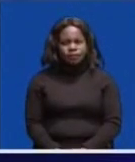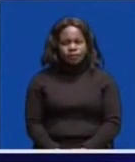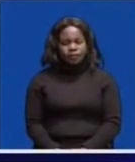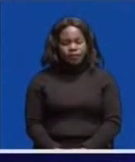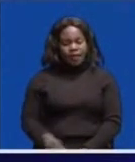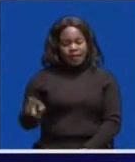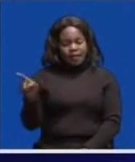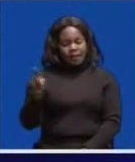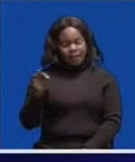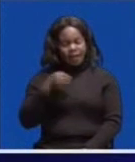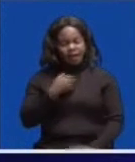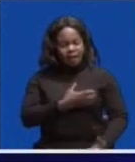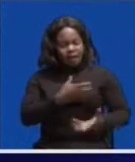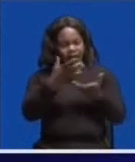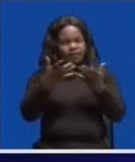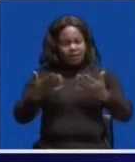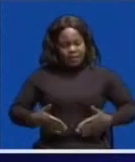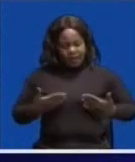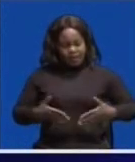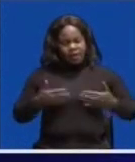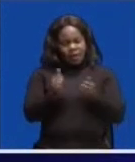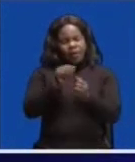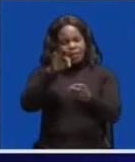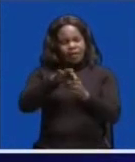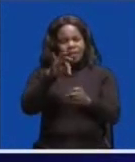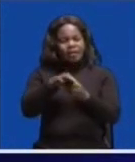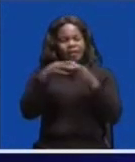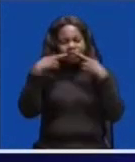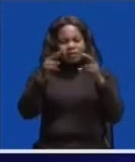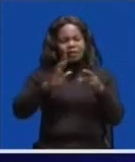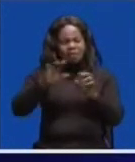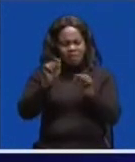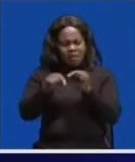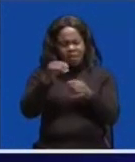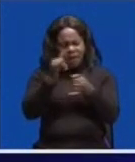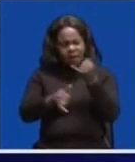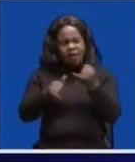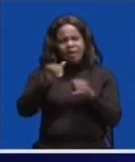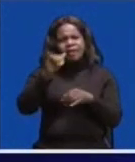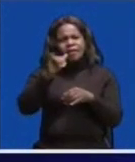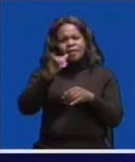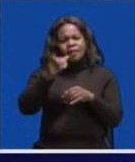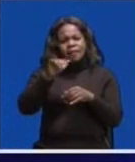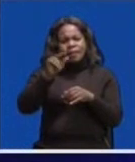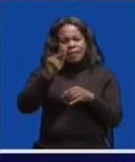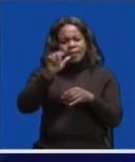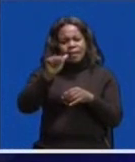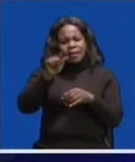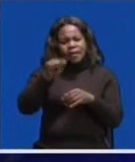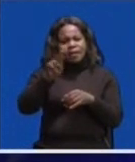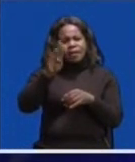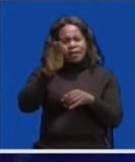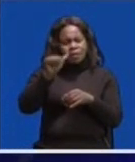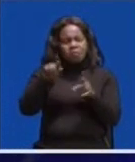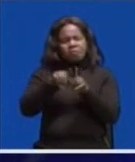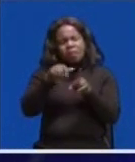And the PF has expressed happiness with the election results of the just ended Katuba parliamentary and local government by-elections held across